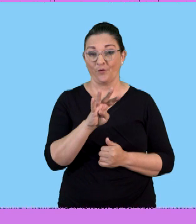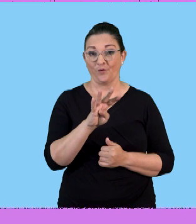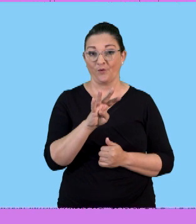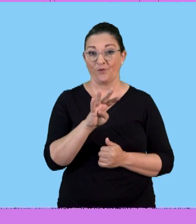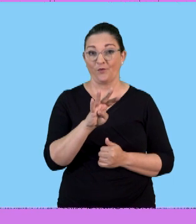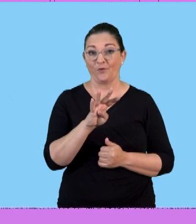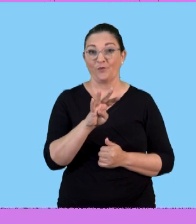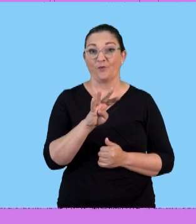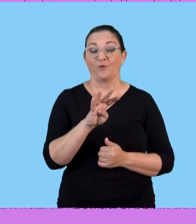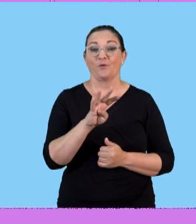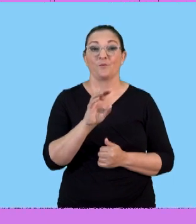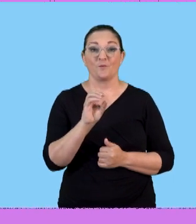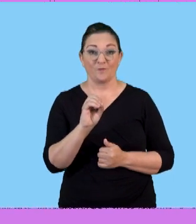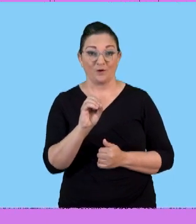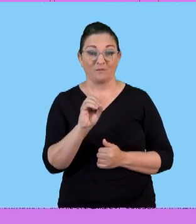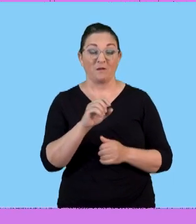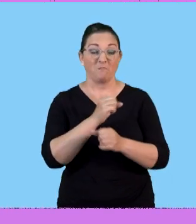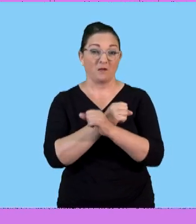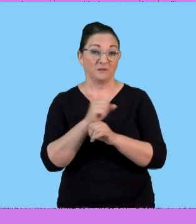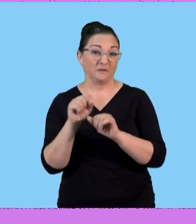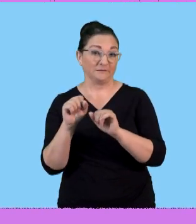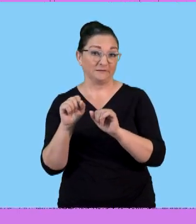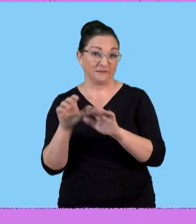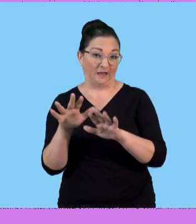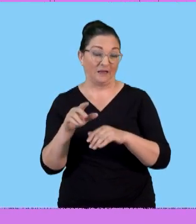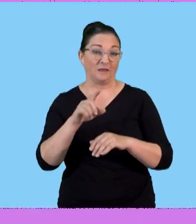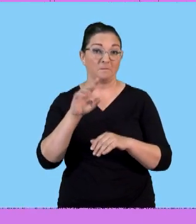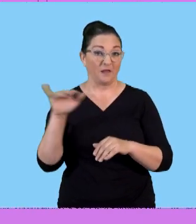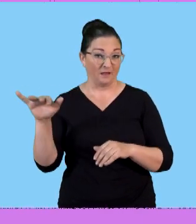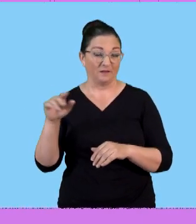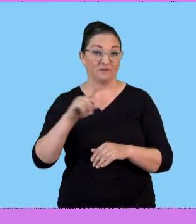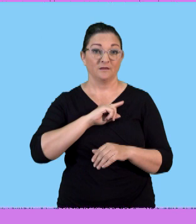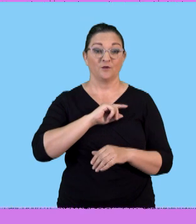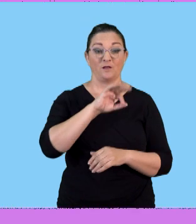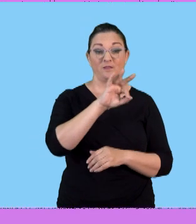10 million. All right, so that will give us